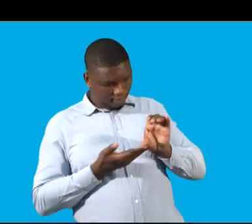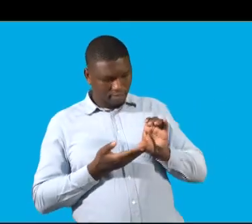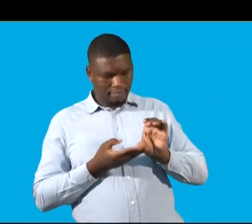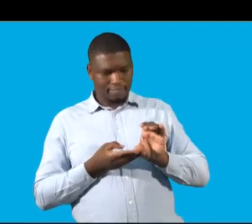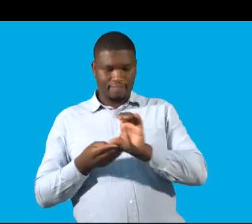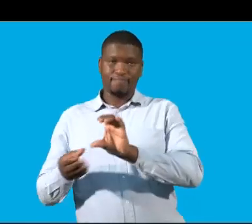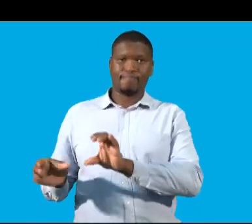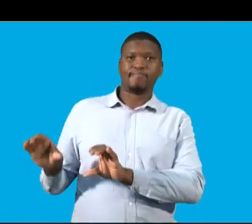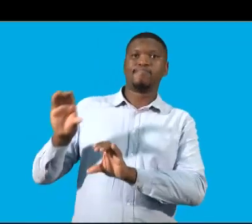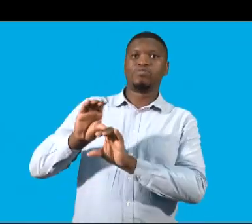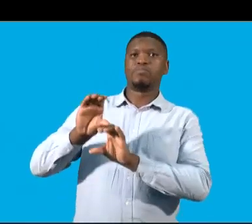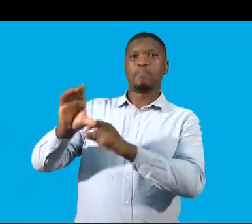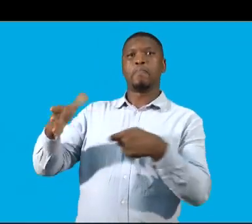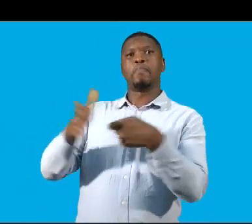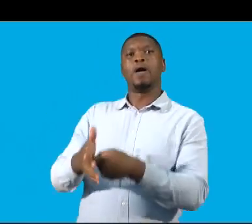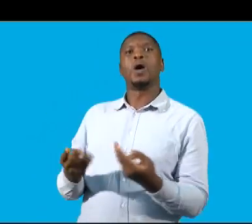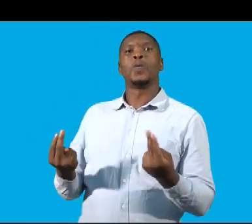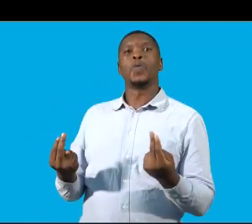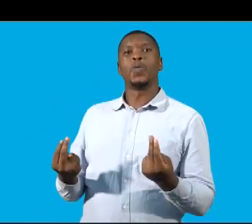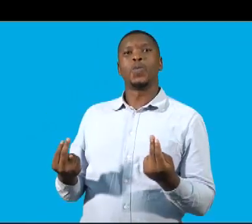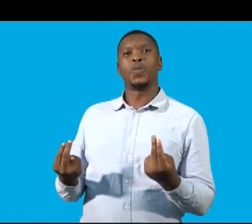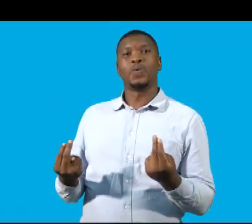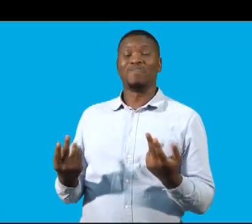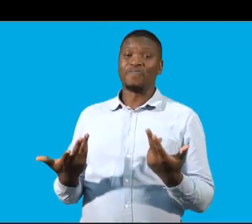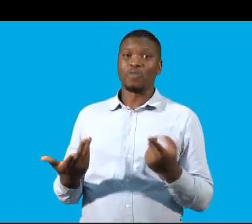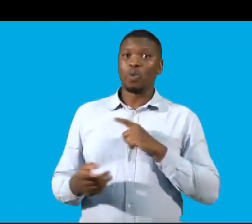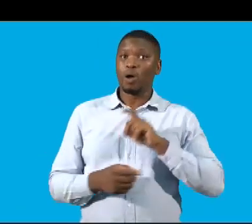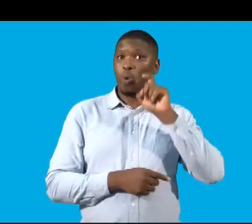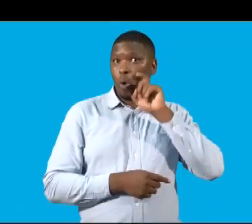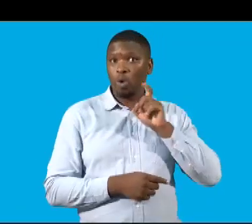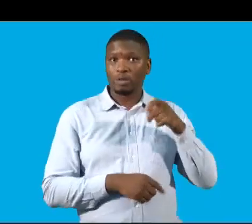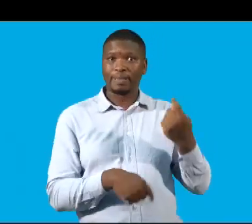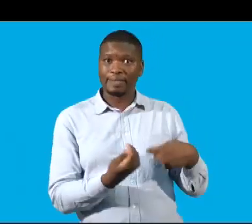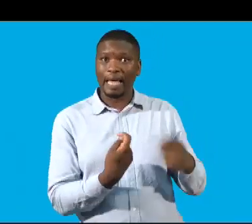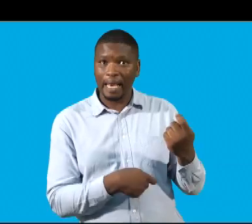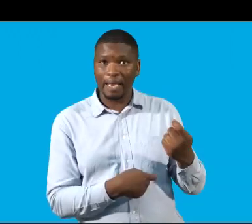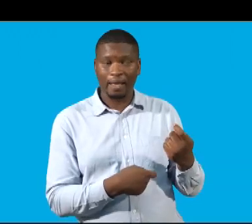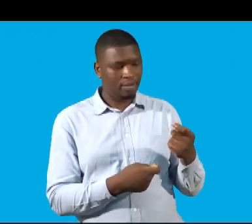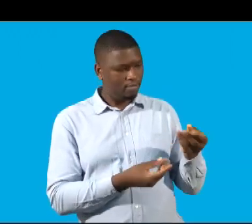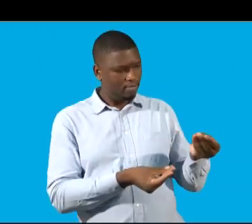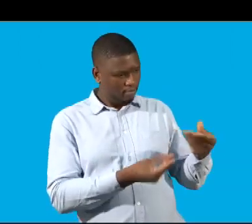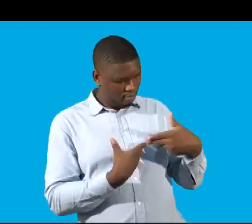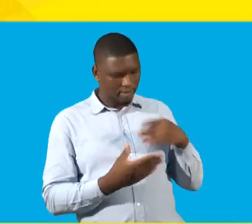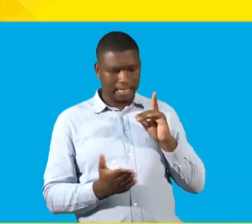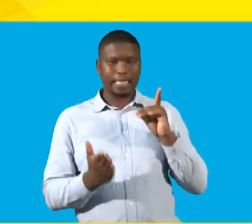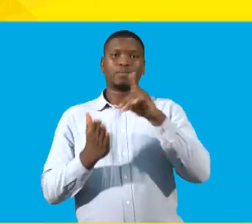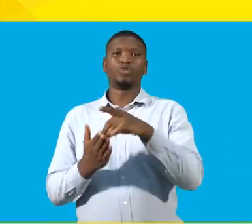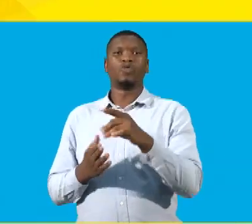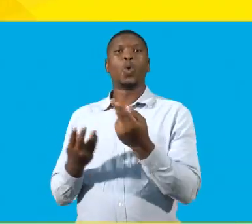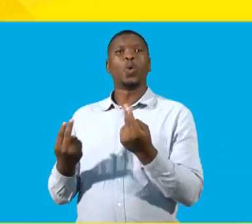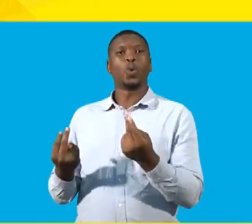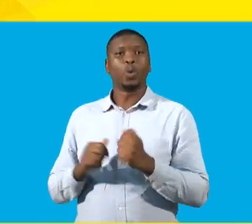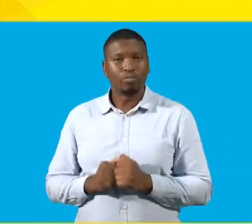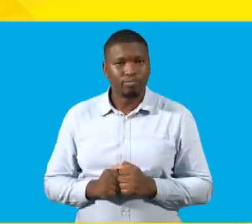tractor, he'll be able to sell the old tractor, get its book value, and use it as a deposit for the